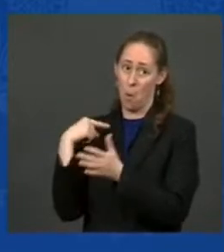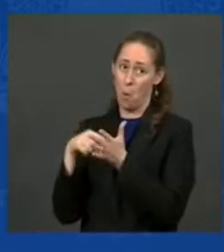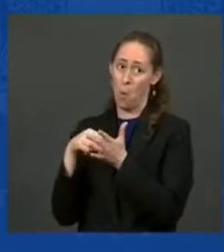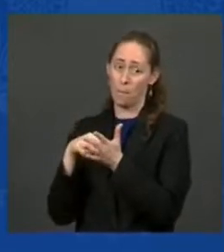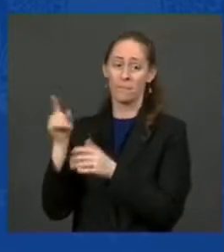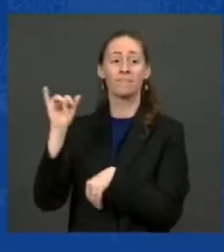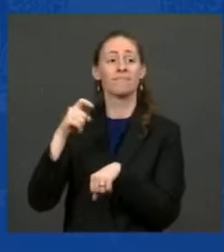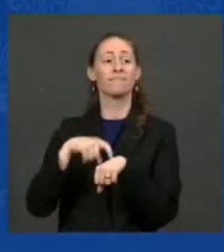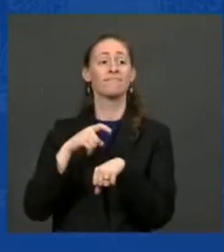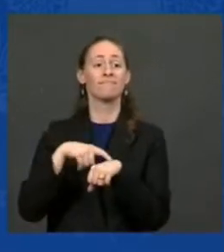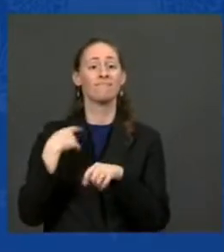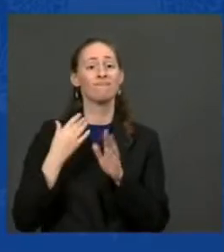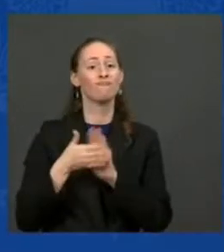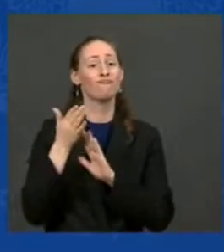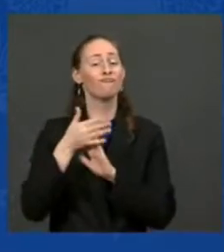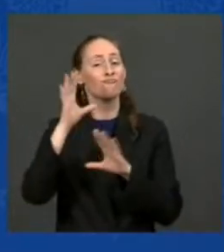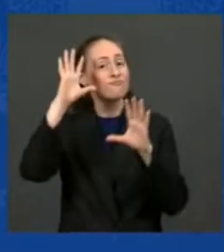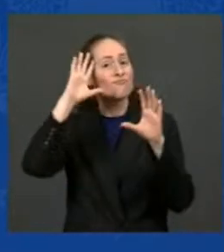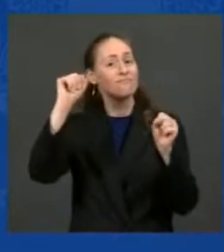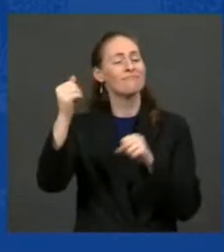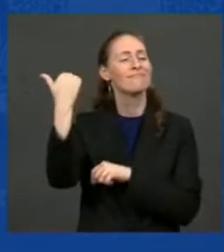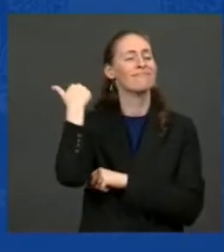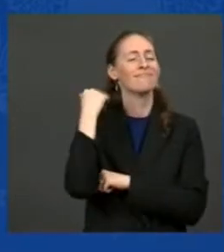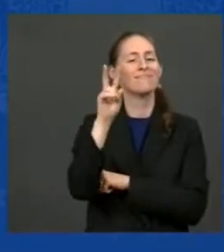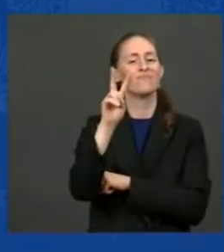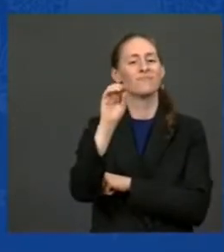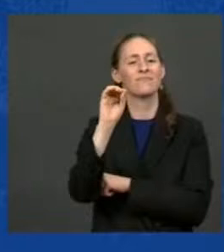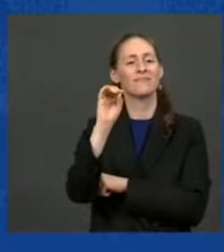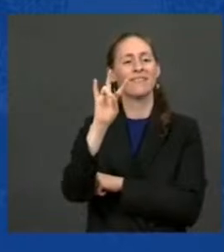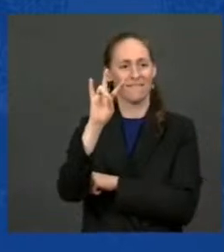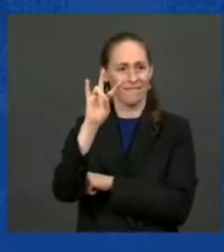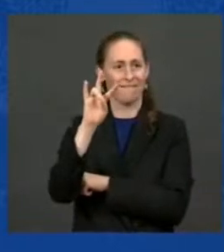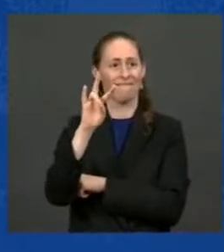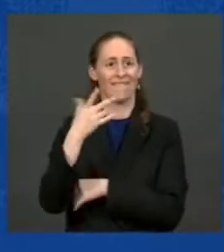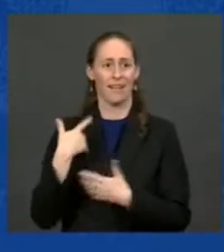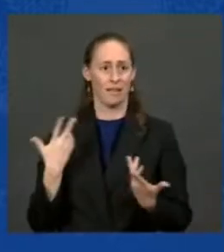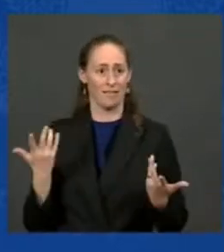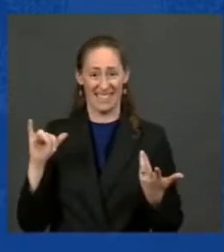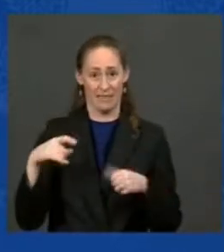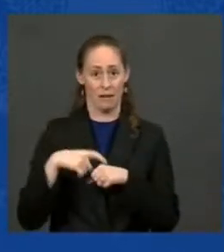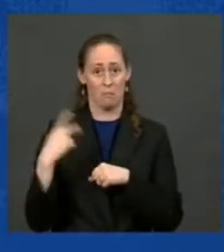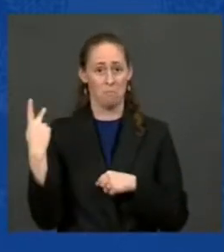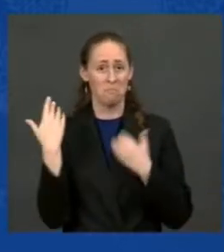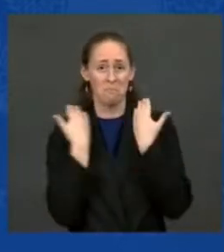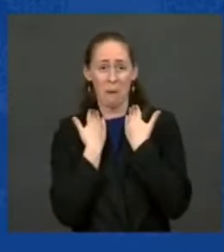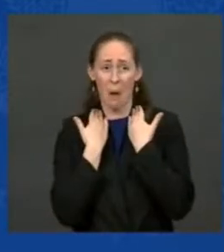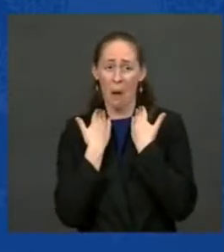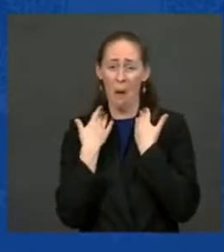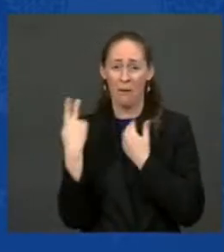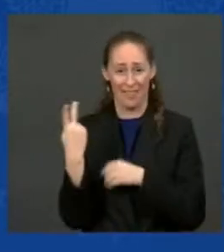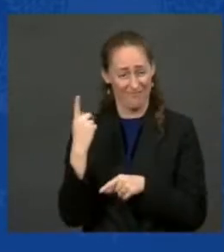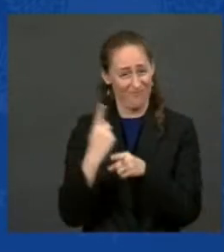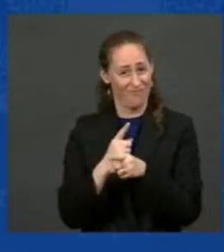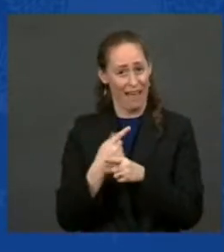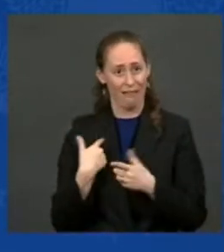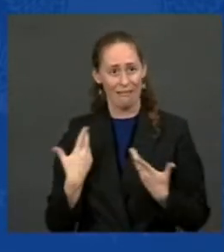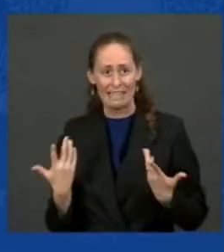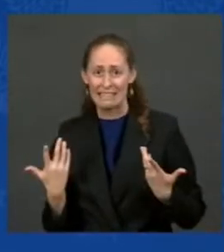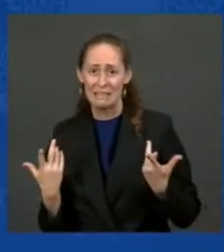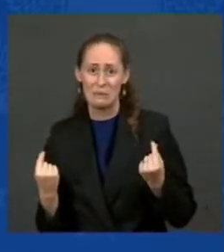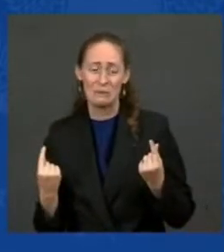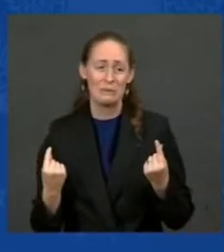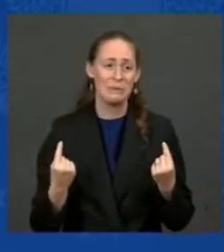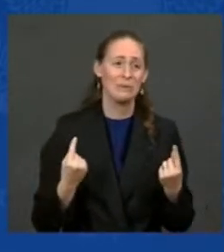in 2007 with almost no cash in either of our campaigns. You let me hop a ride with you